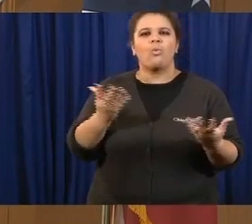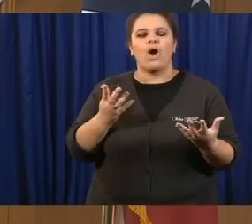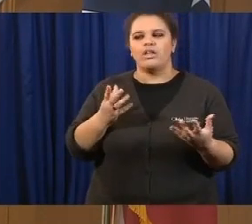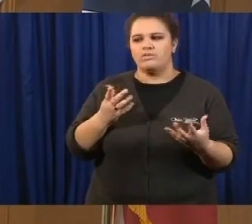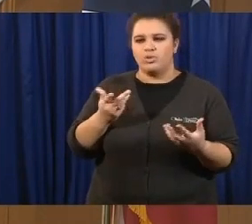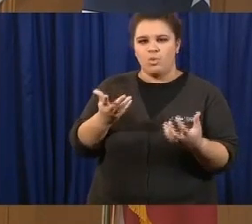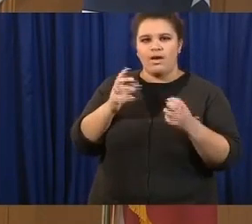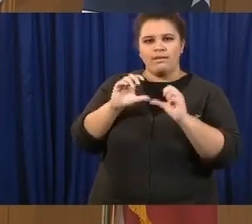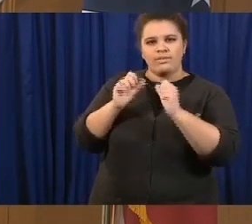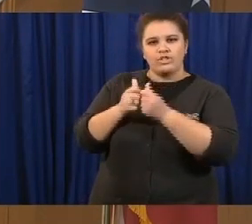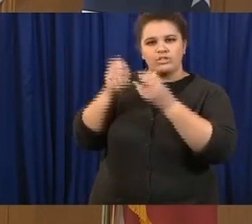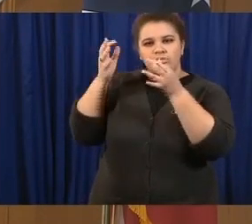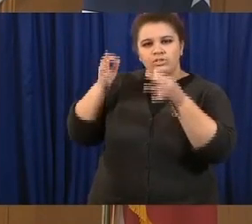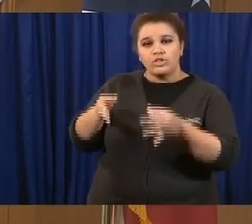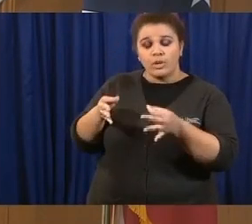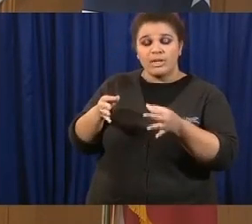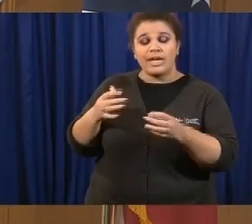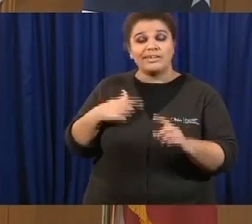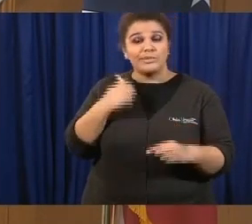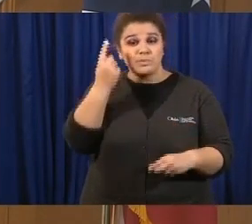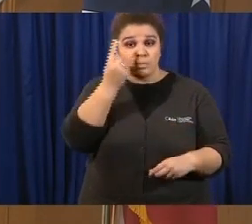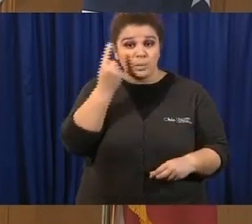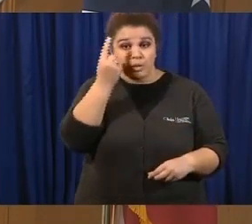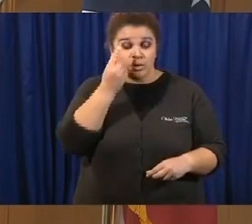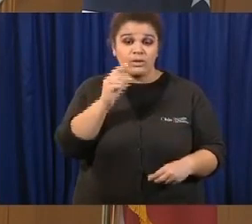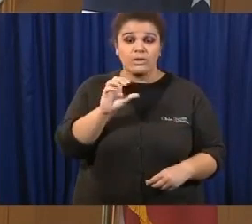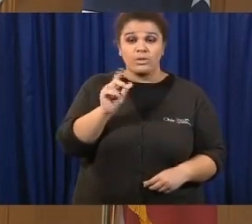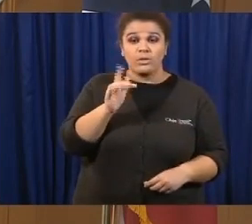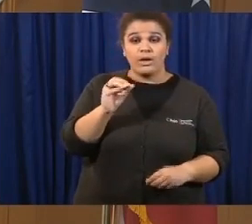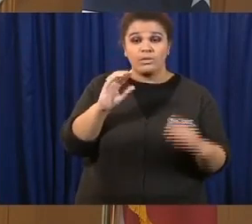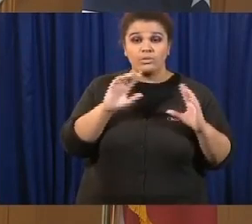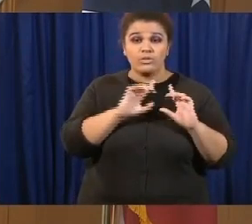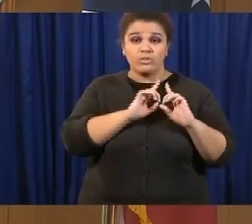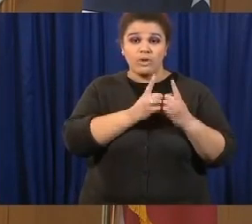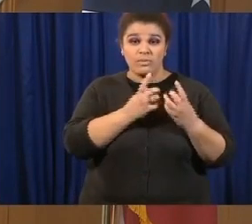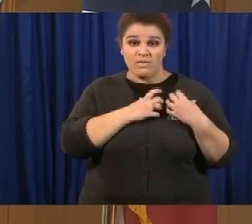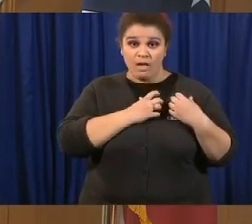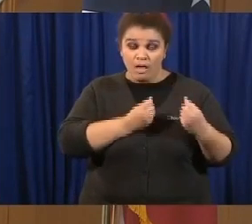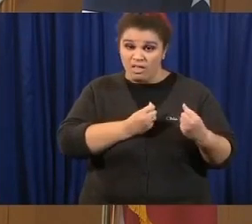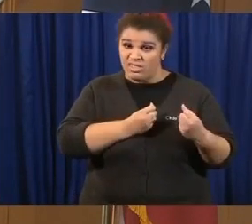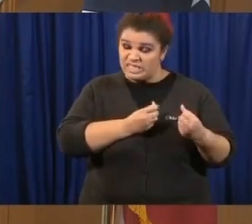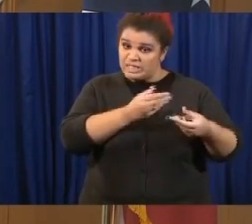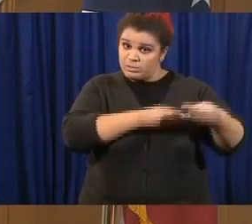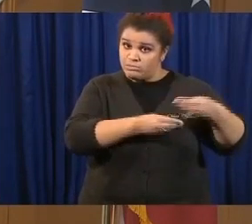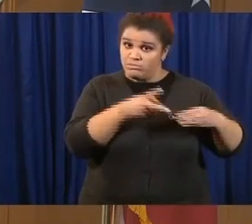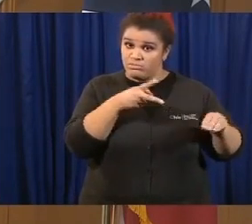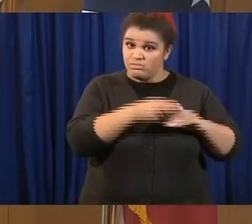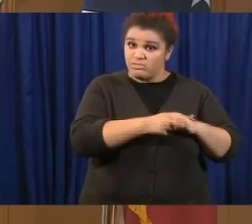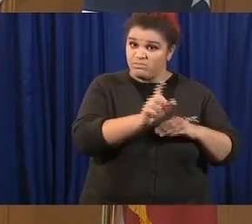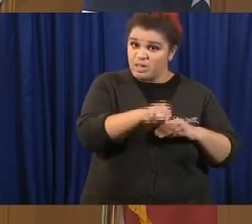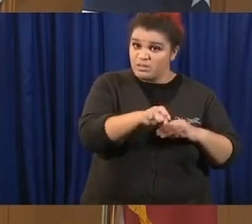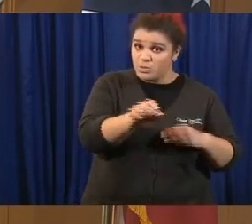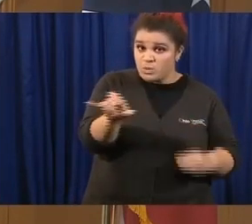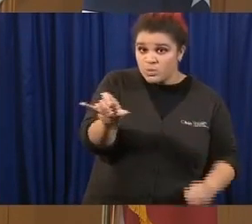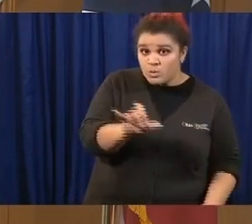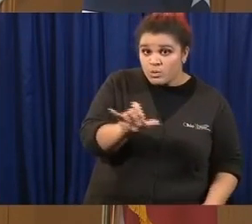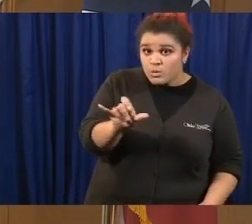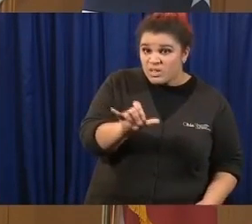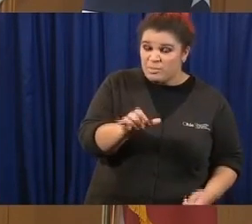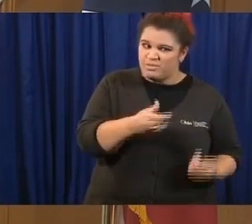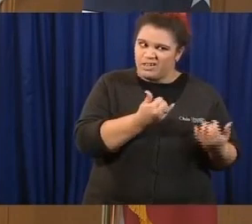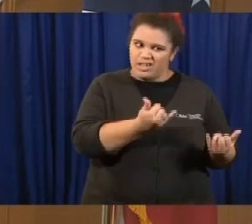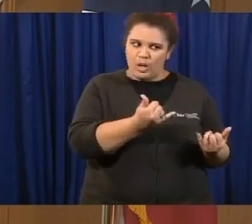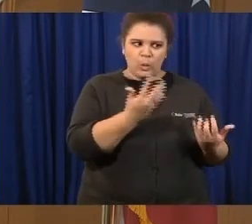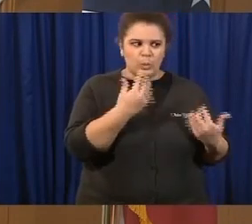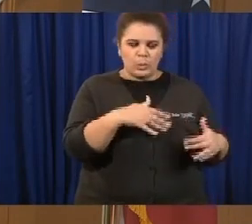include ODH, for instance, given their role in handling the crisis right now? Sure.